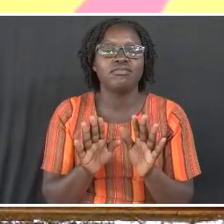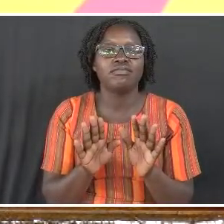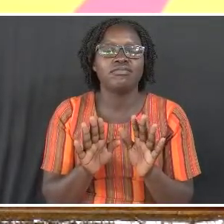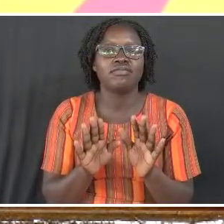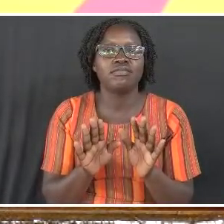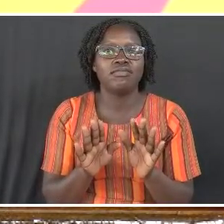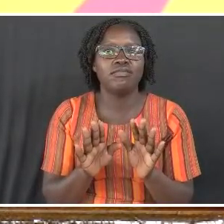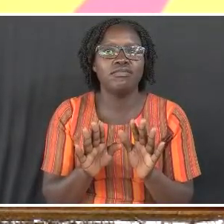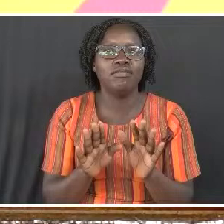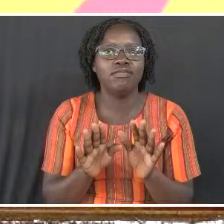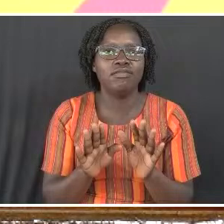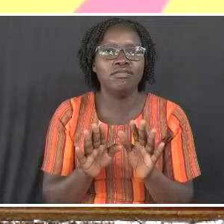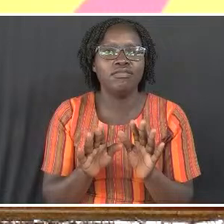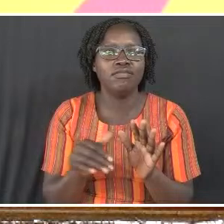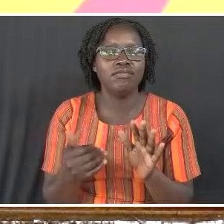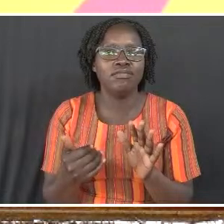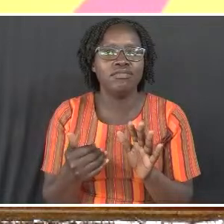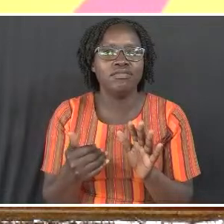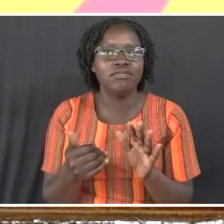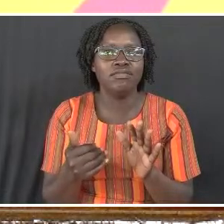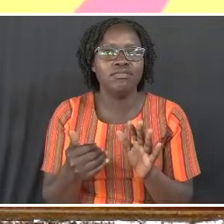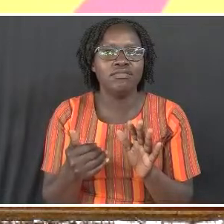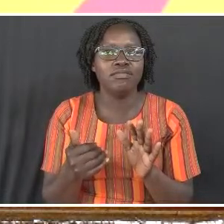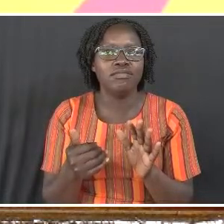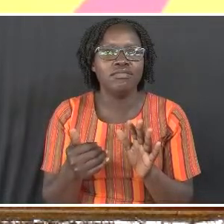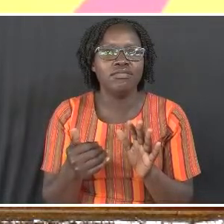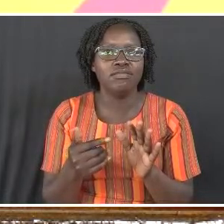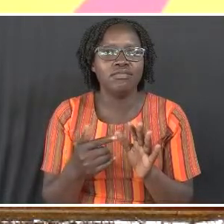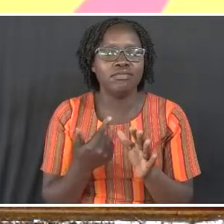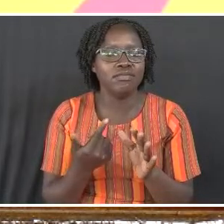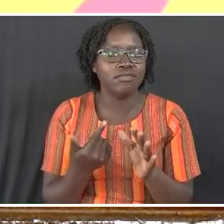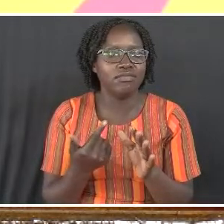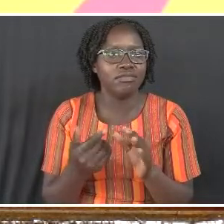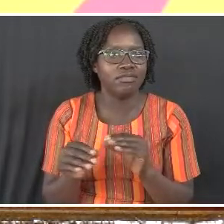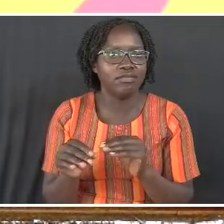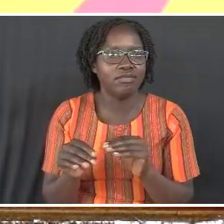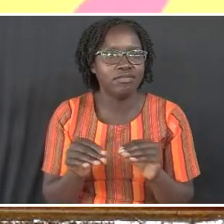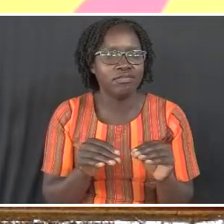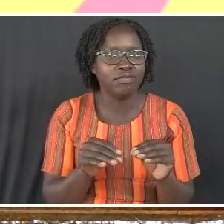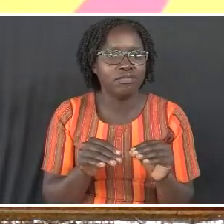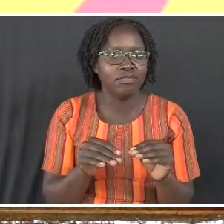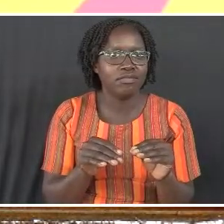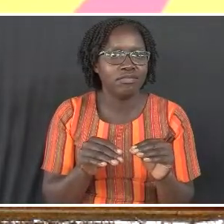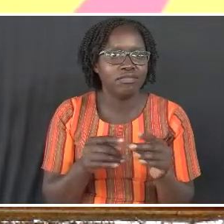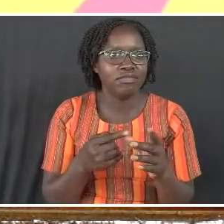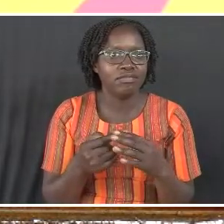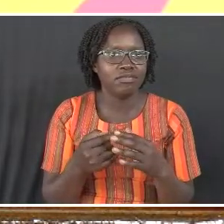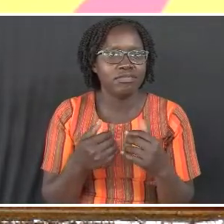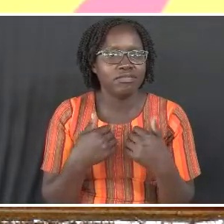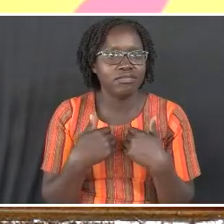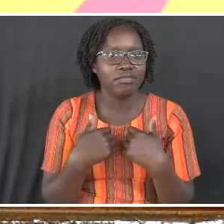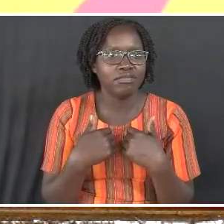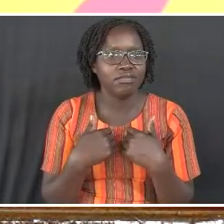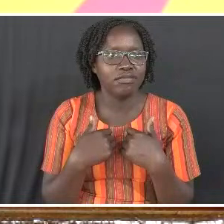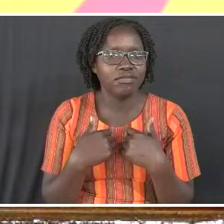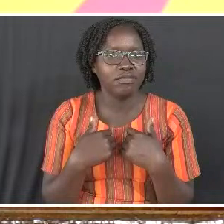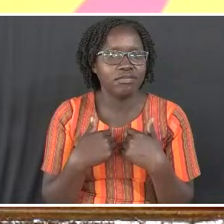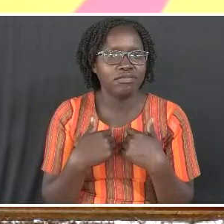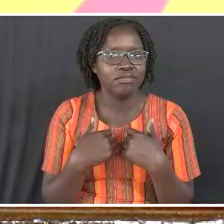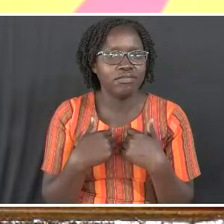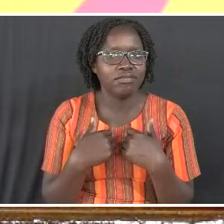what happens is the other teeth will start shifting towards that space. So with time, you'll start